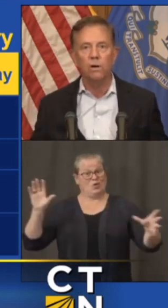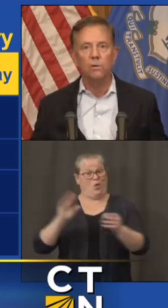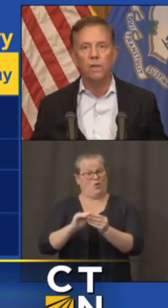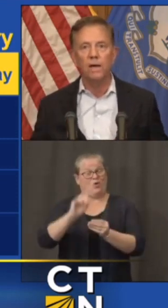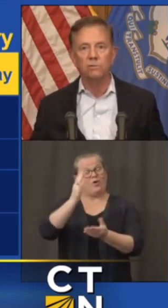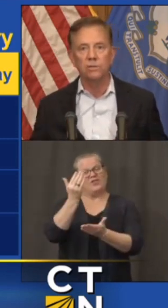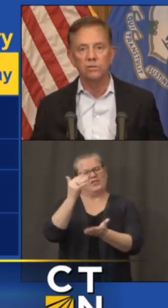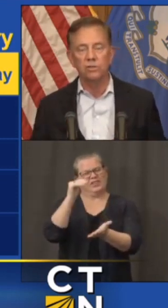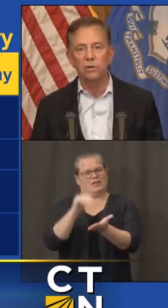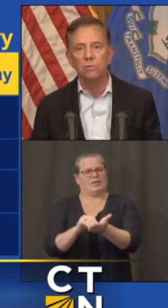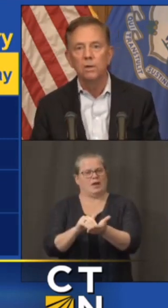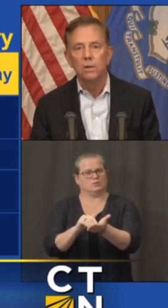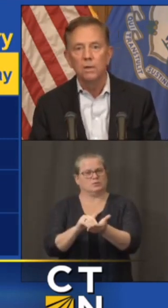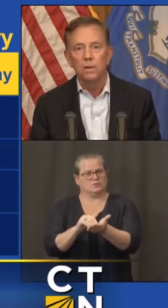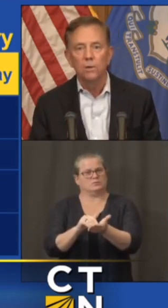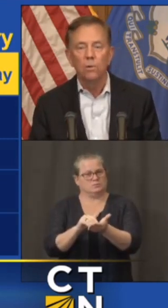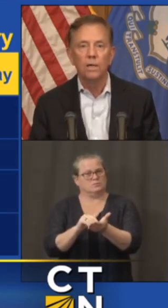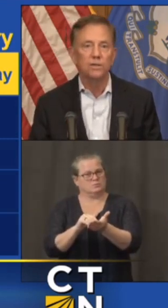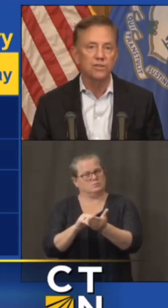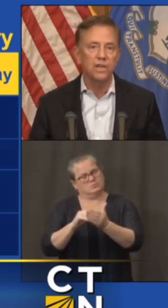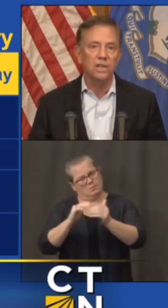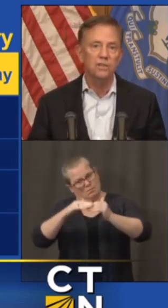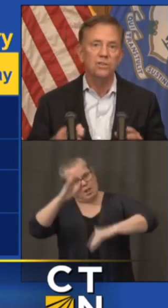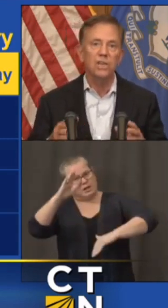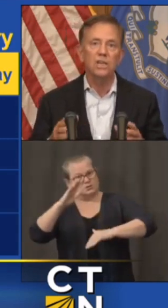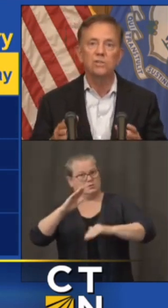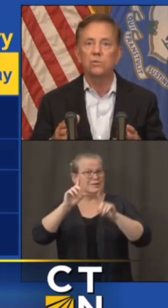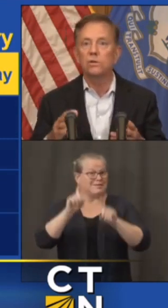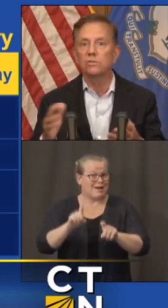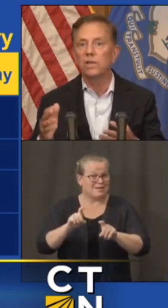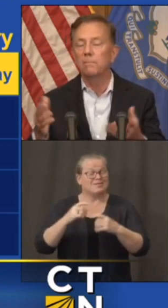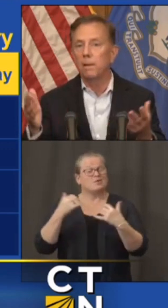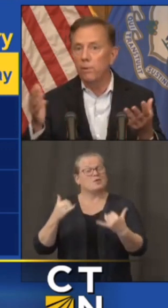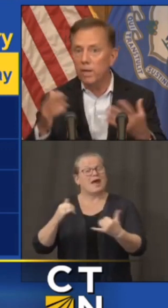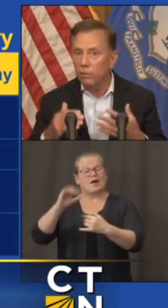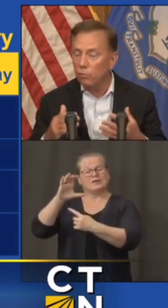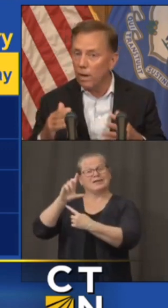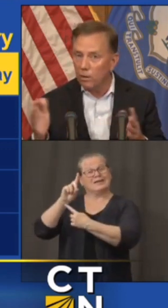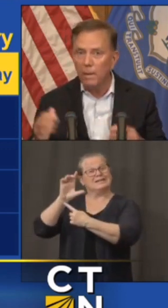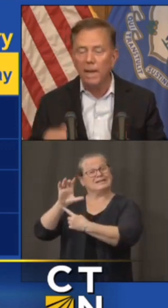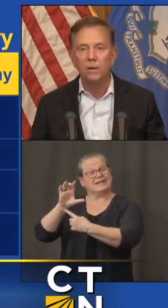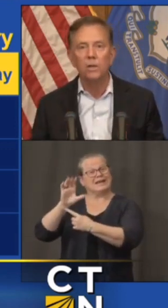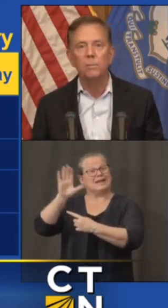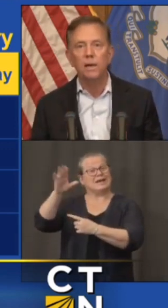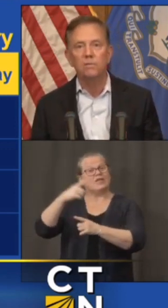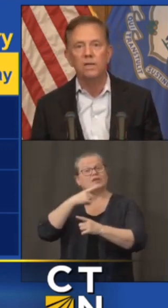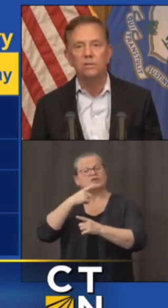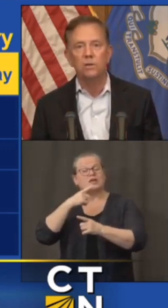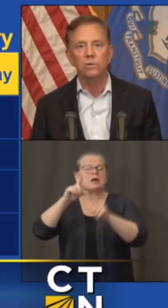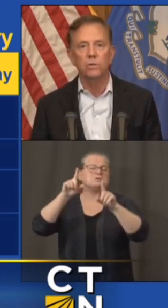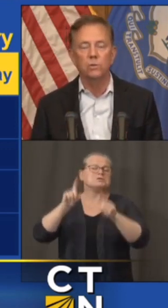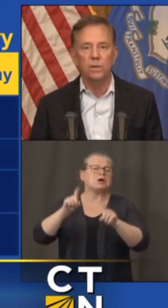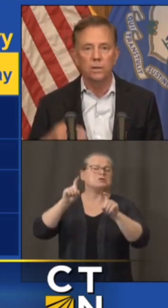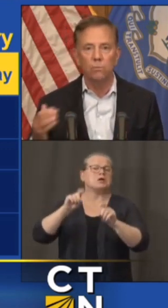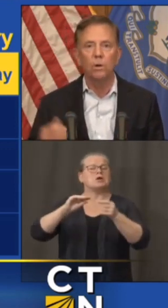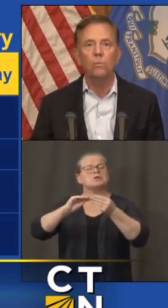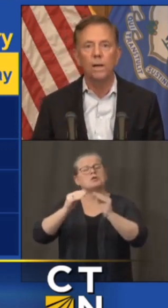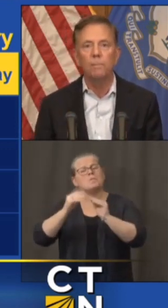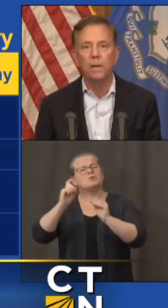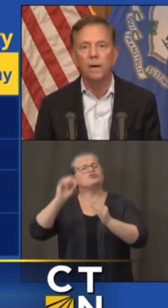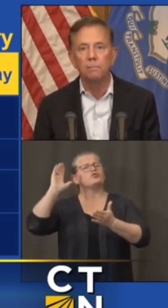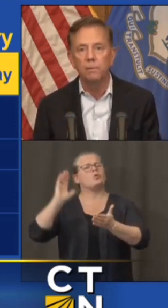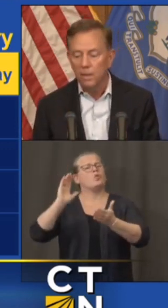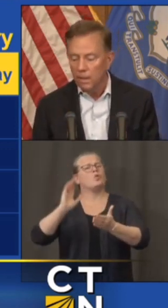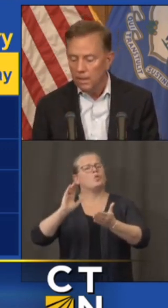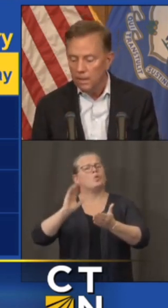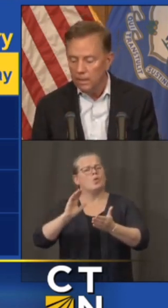over 100,000. So while the CDC is sort of saying maybe we can throttle back on the amount of testing we're doing, we're